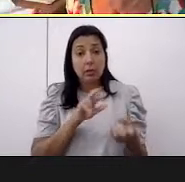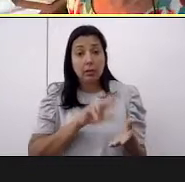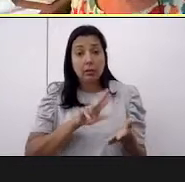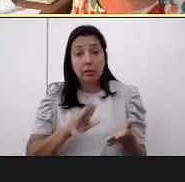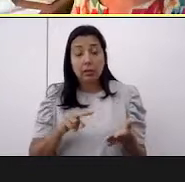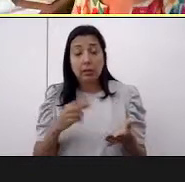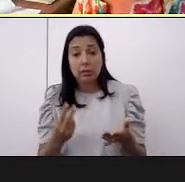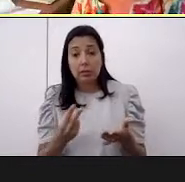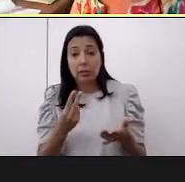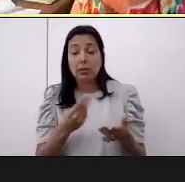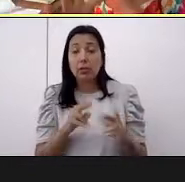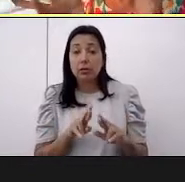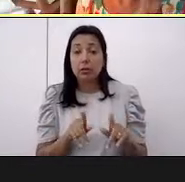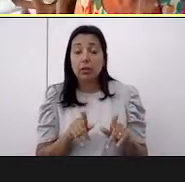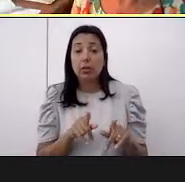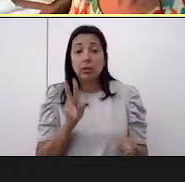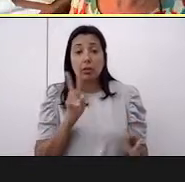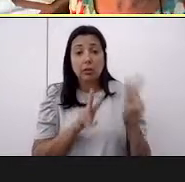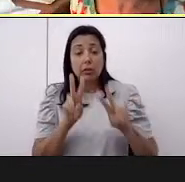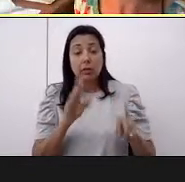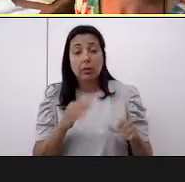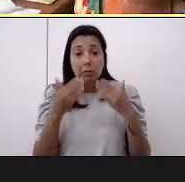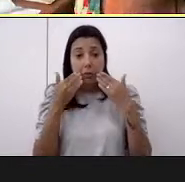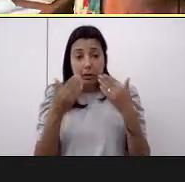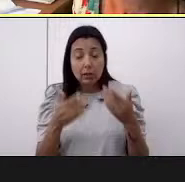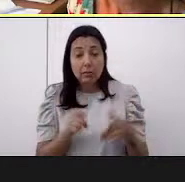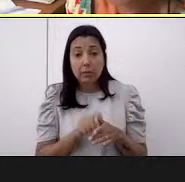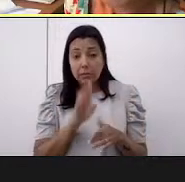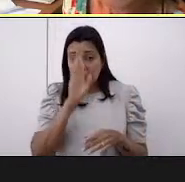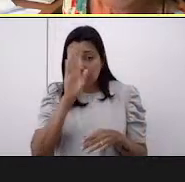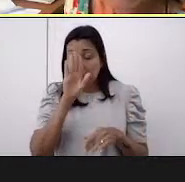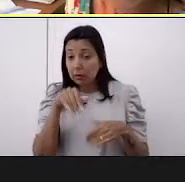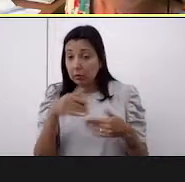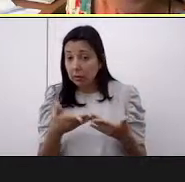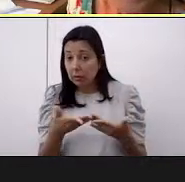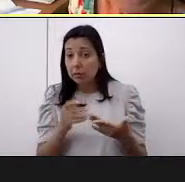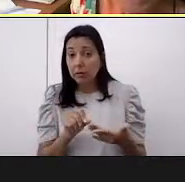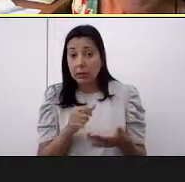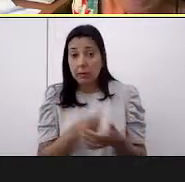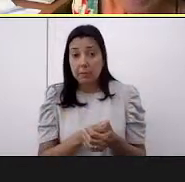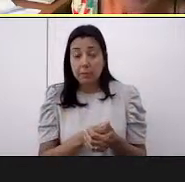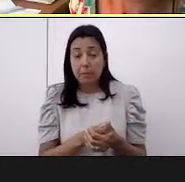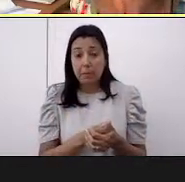presented as the main discourse. So this is the public policy. And